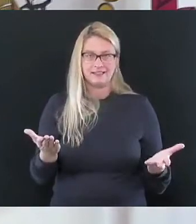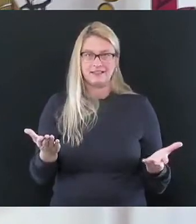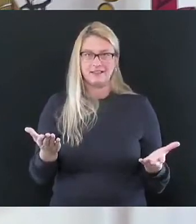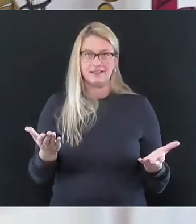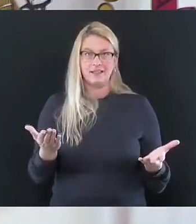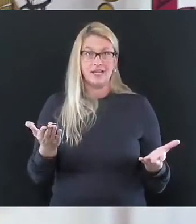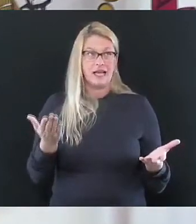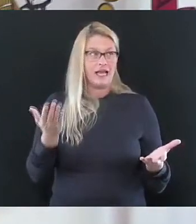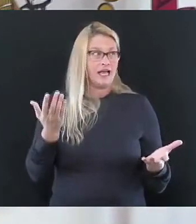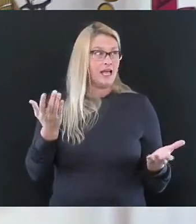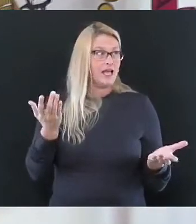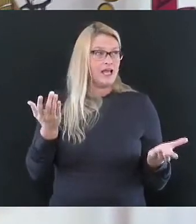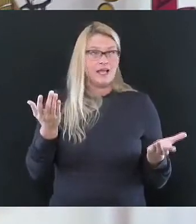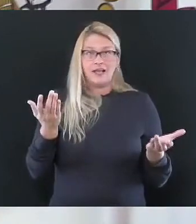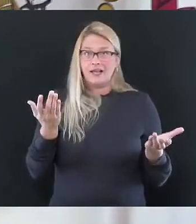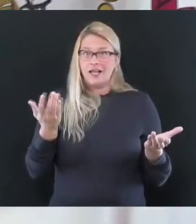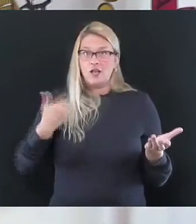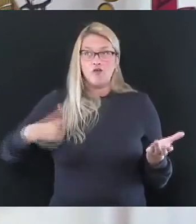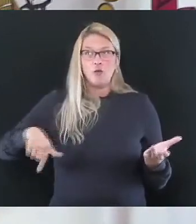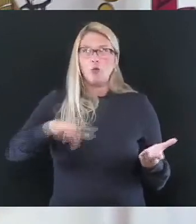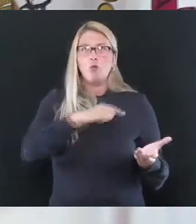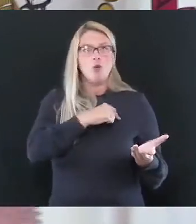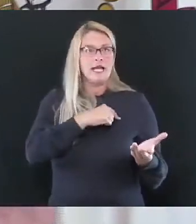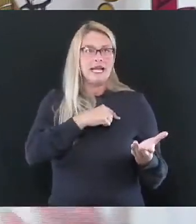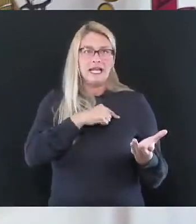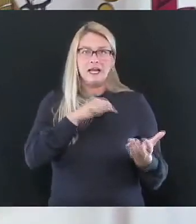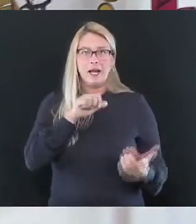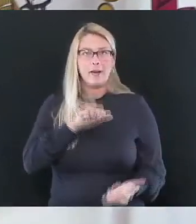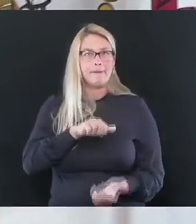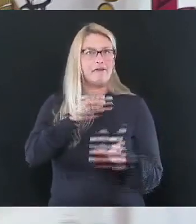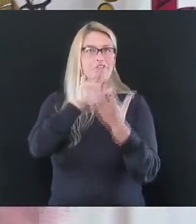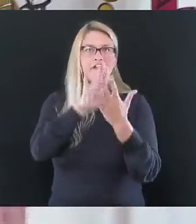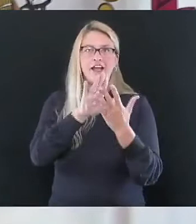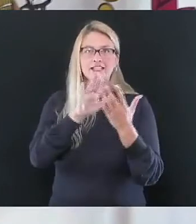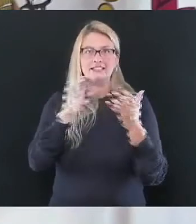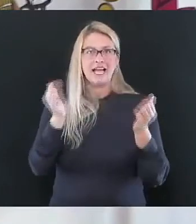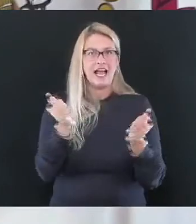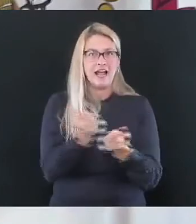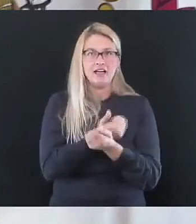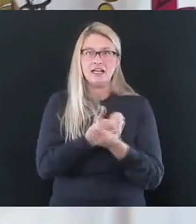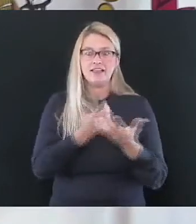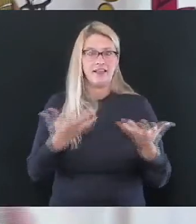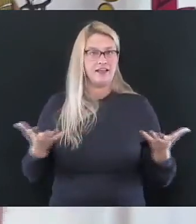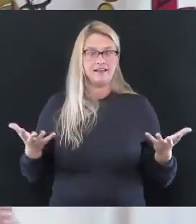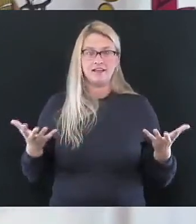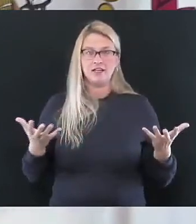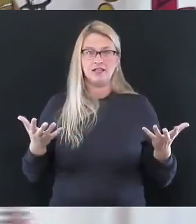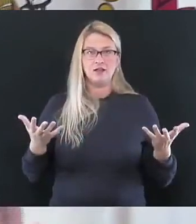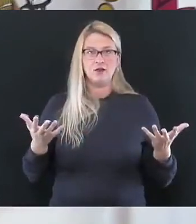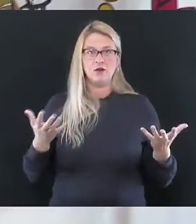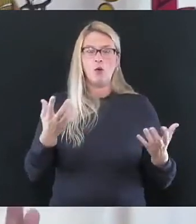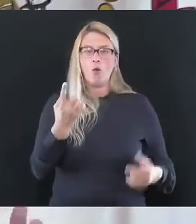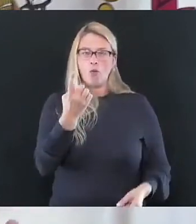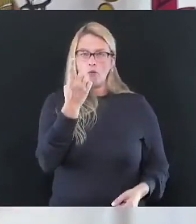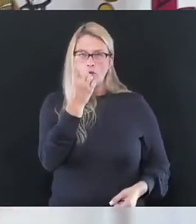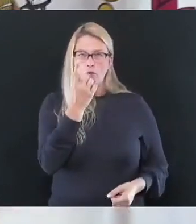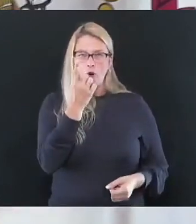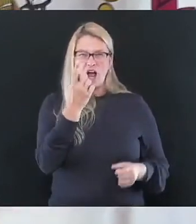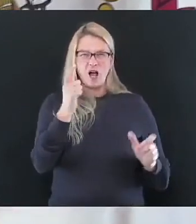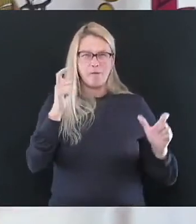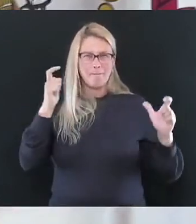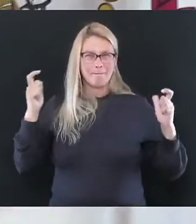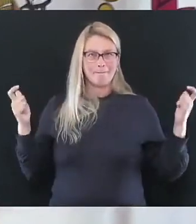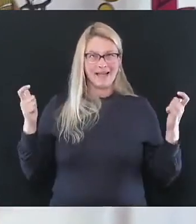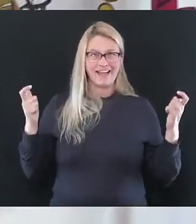that we have come upon in all of our efforts, it's one thing. It is just one giant